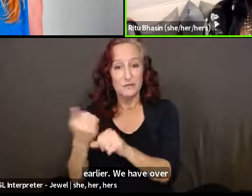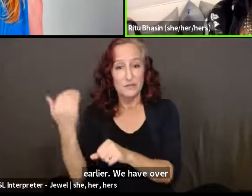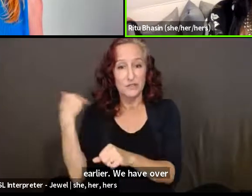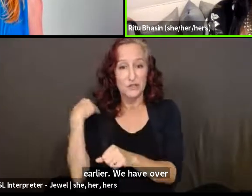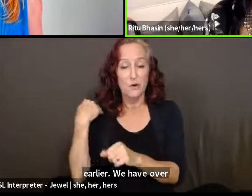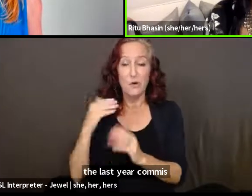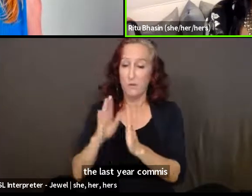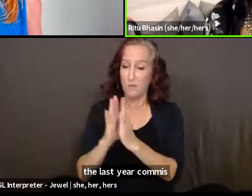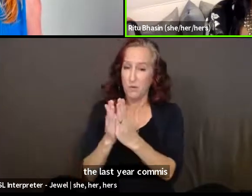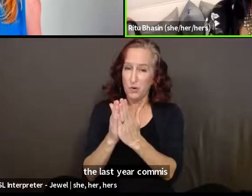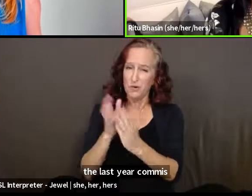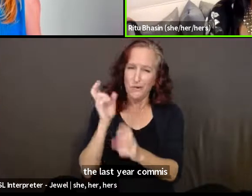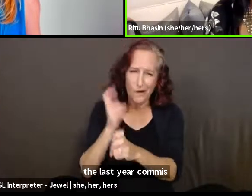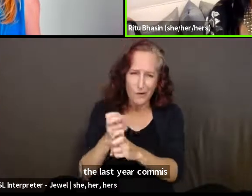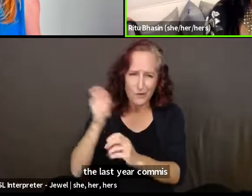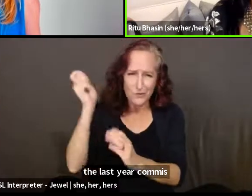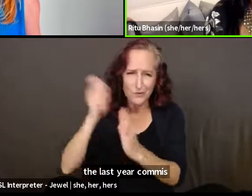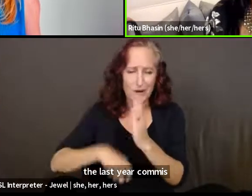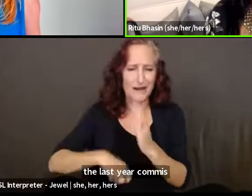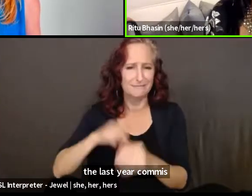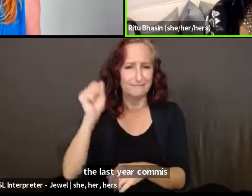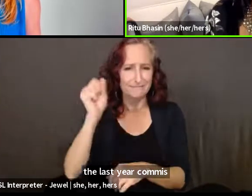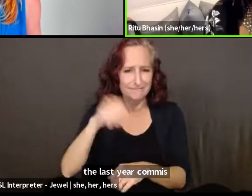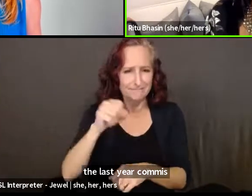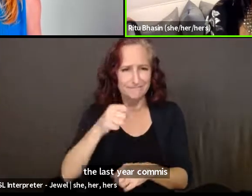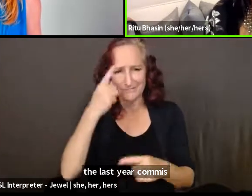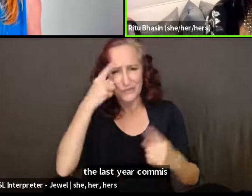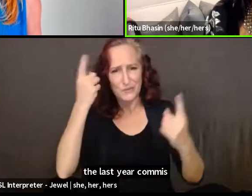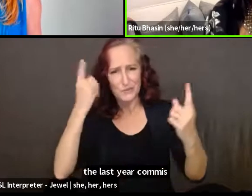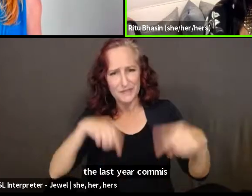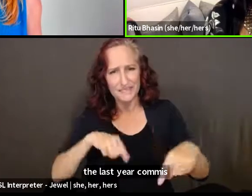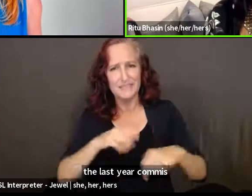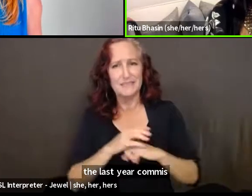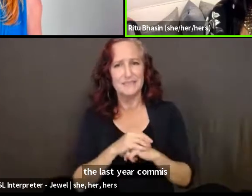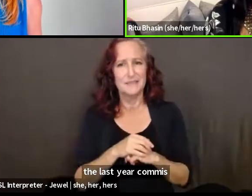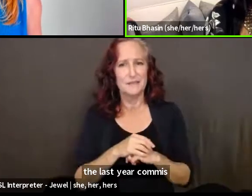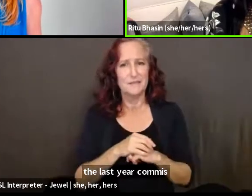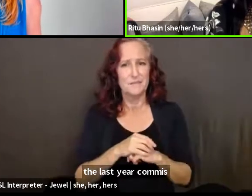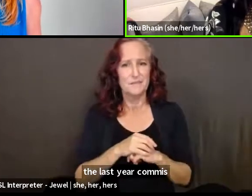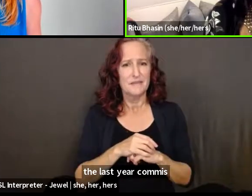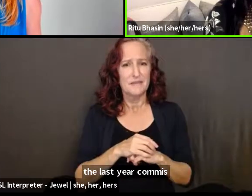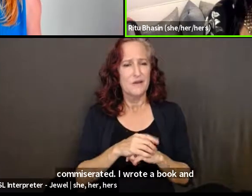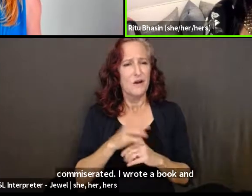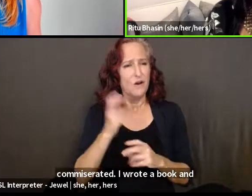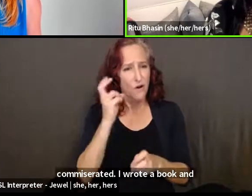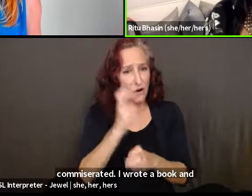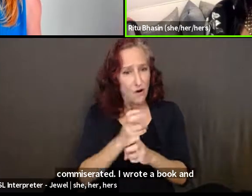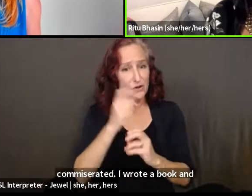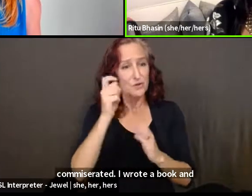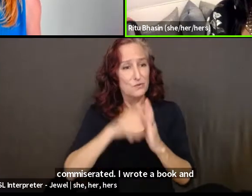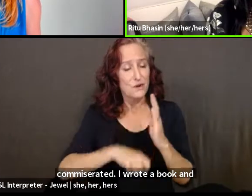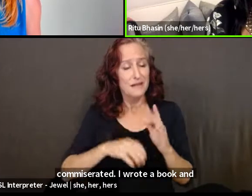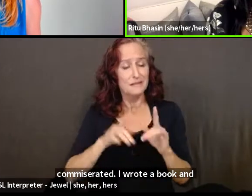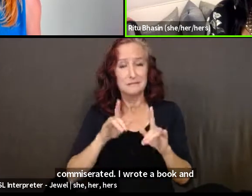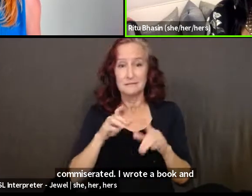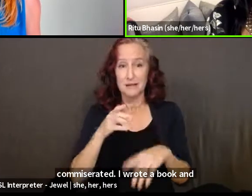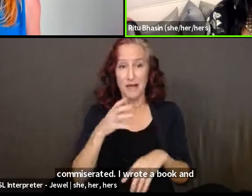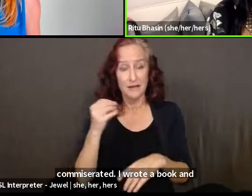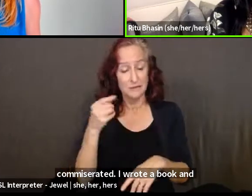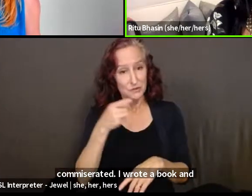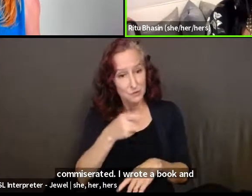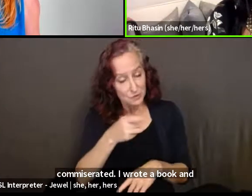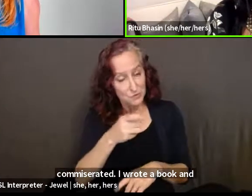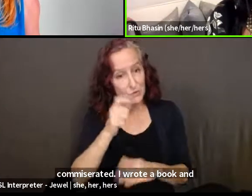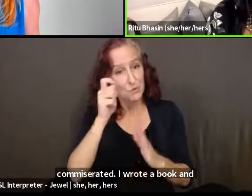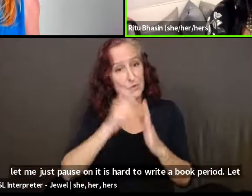me just pause here for a moment here, Melinda, on it's hard to write a book, period, let alone to write a book in the midst of